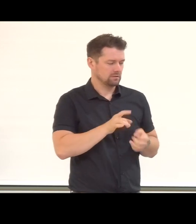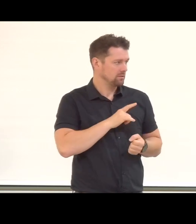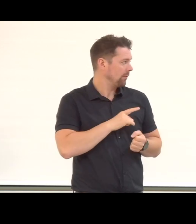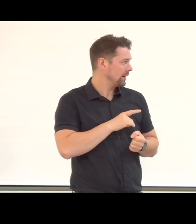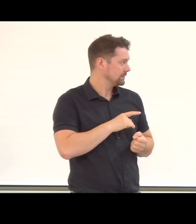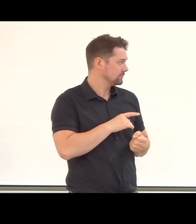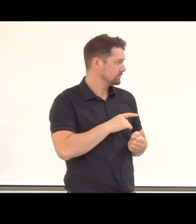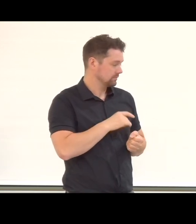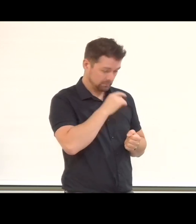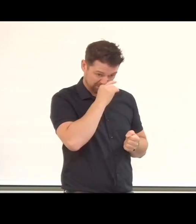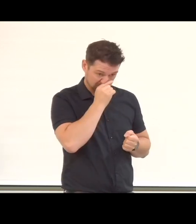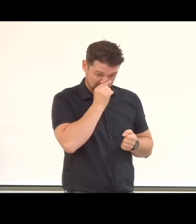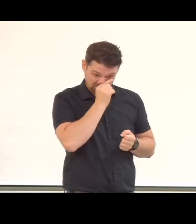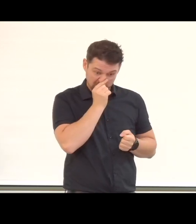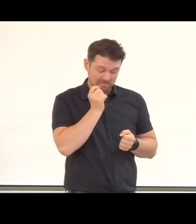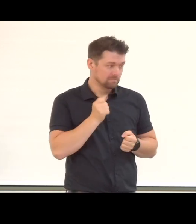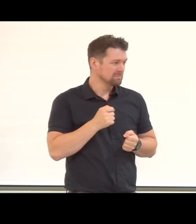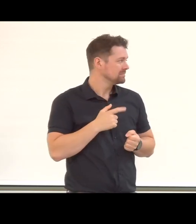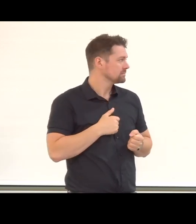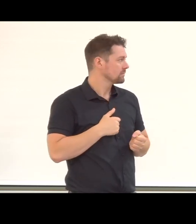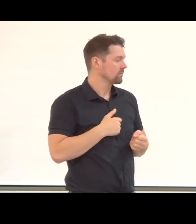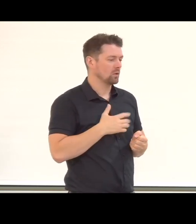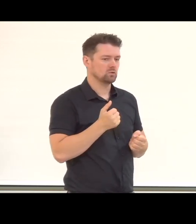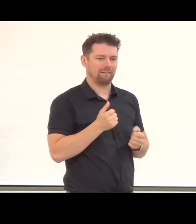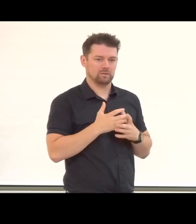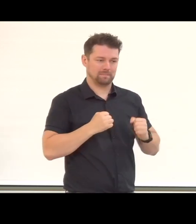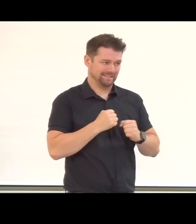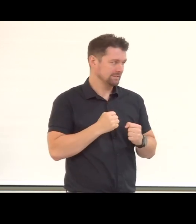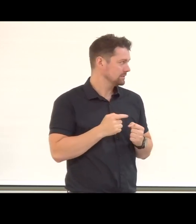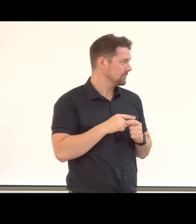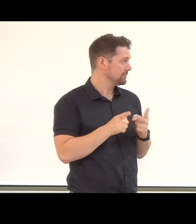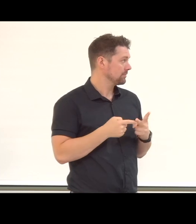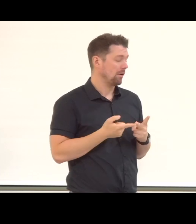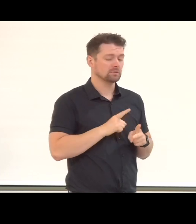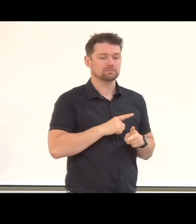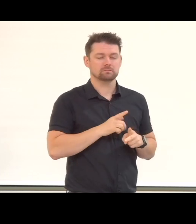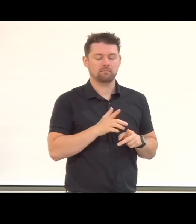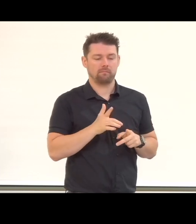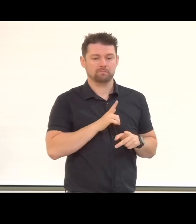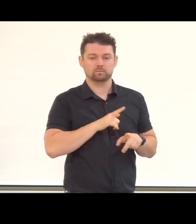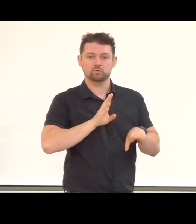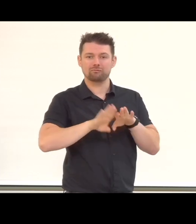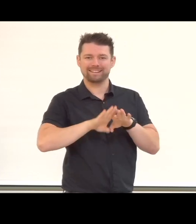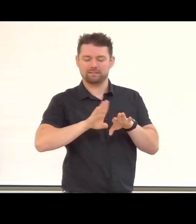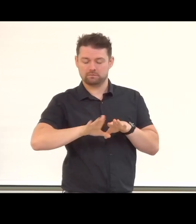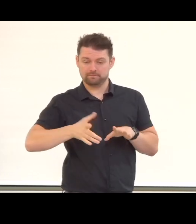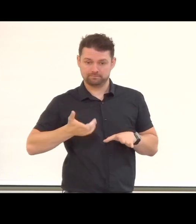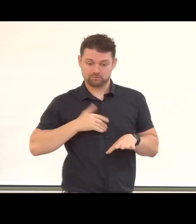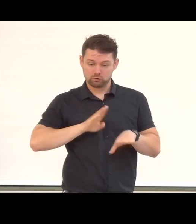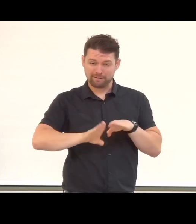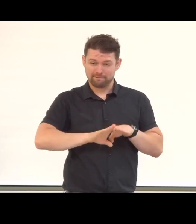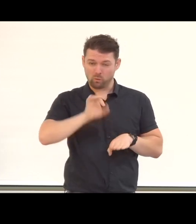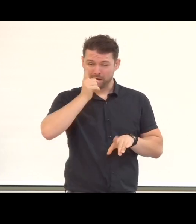Mars simulation going around for all the analog astronauts to fill. But on the other hand, it's also training. The basic training spans over a full